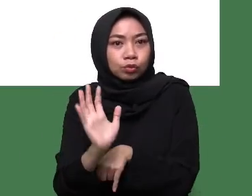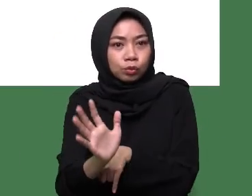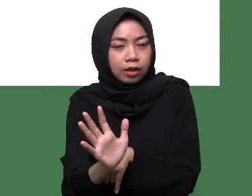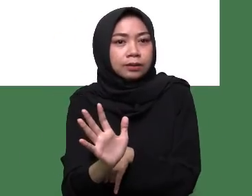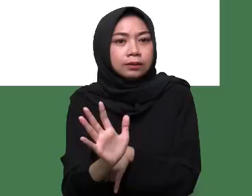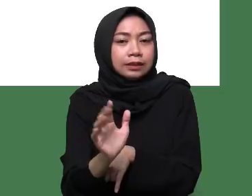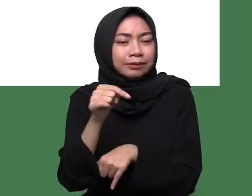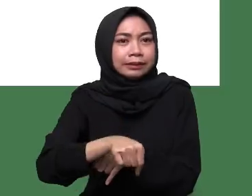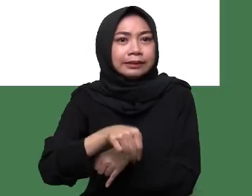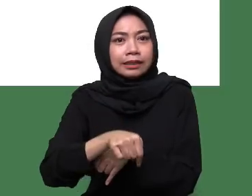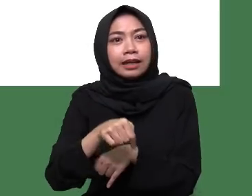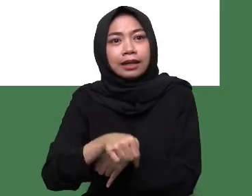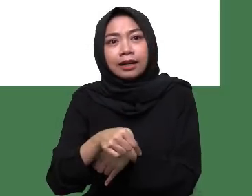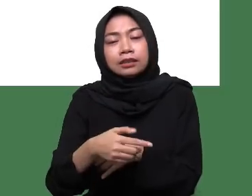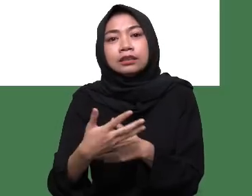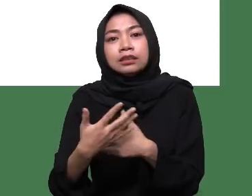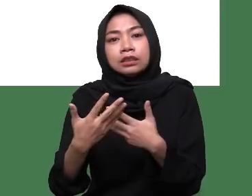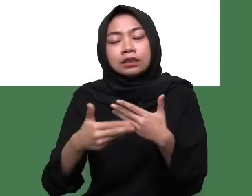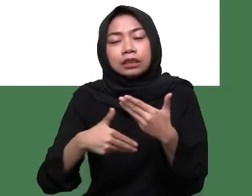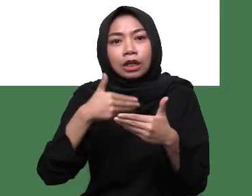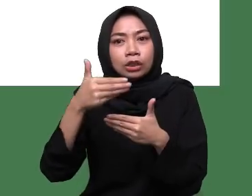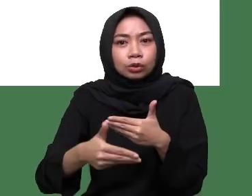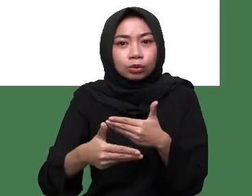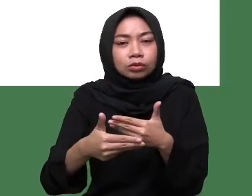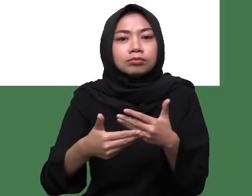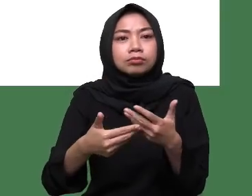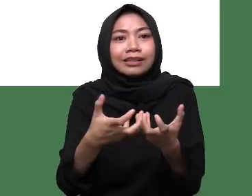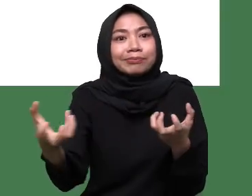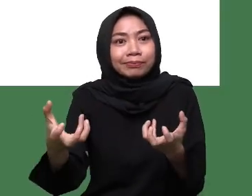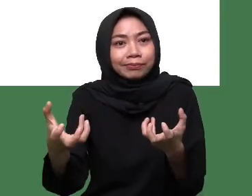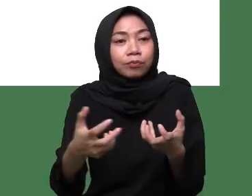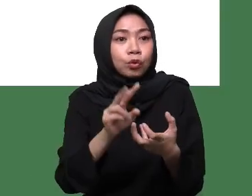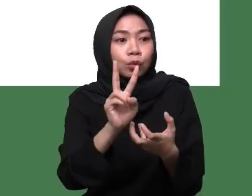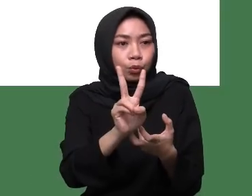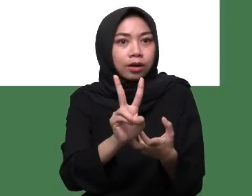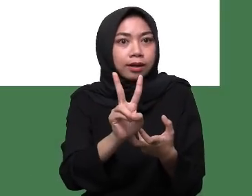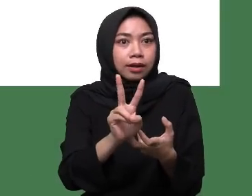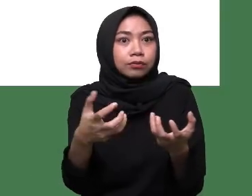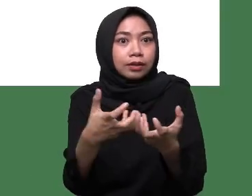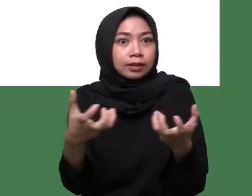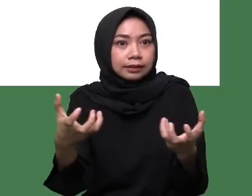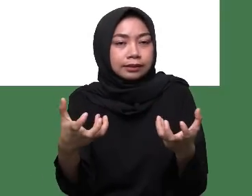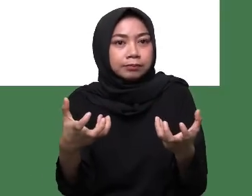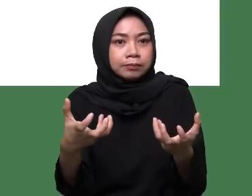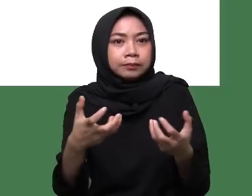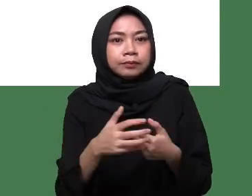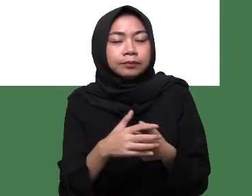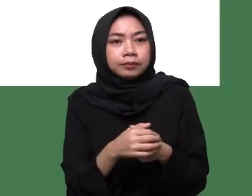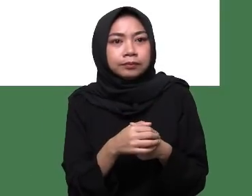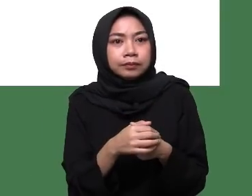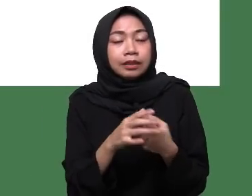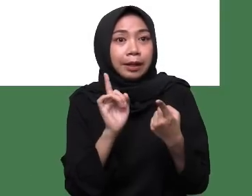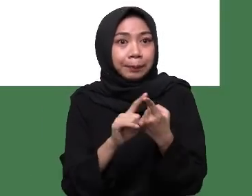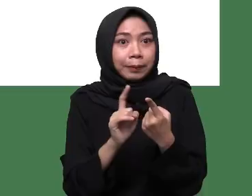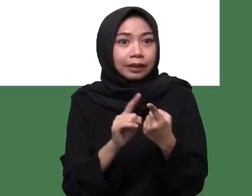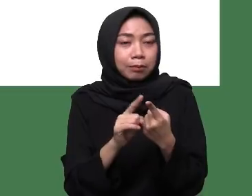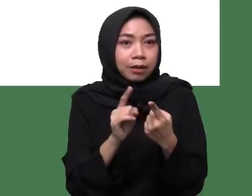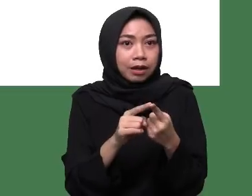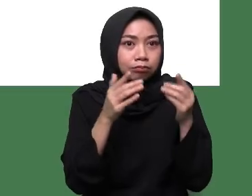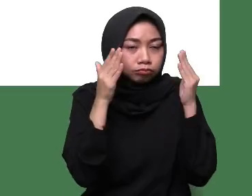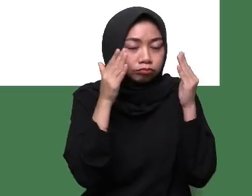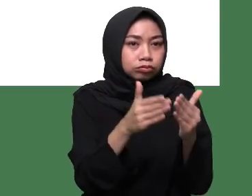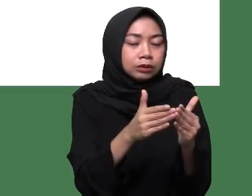are currently at 3 million doses, which were divided into two phases of vaccination agenda. For the first phase, which